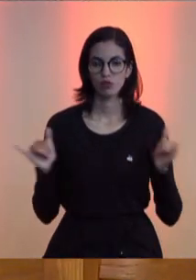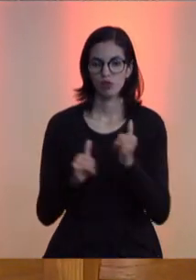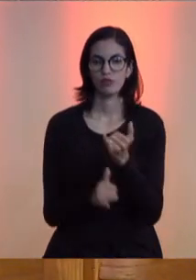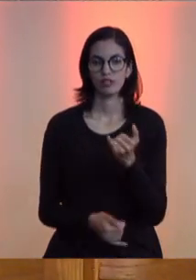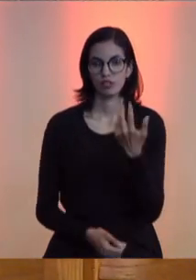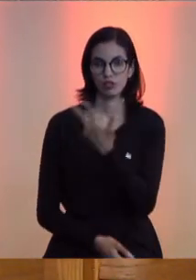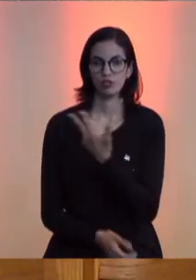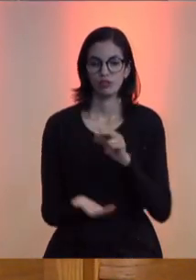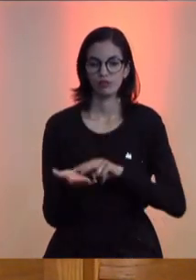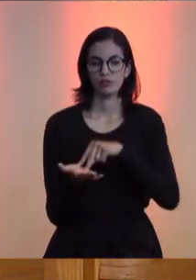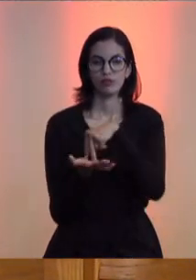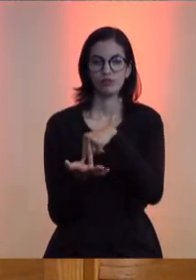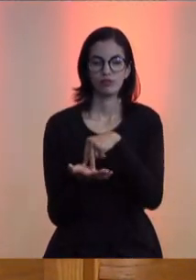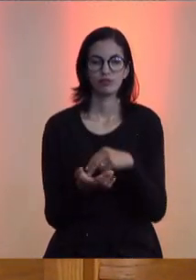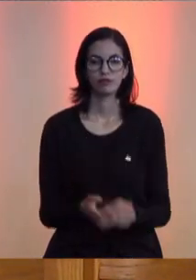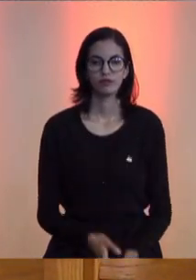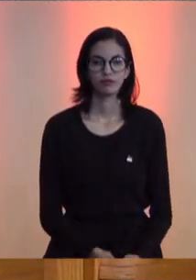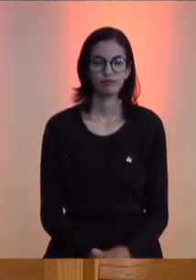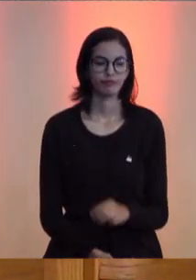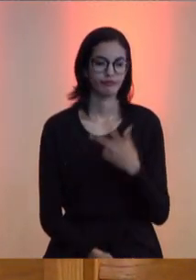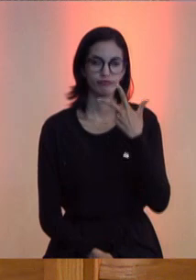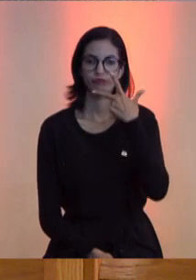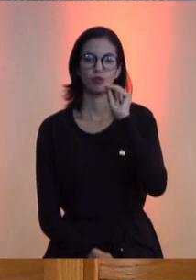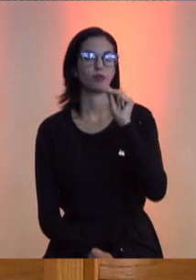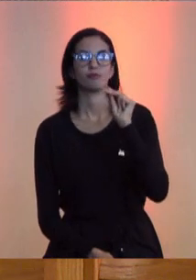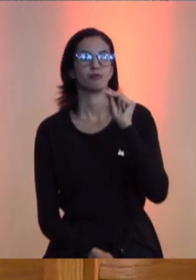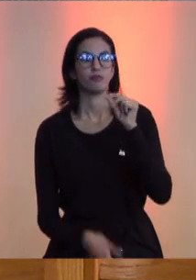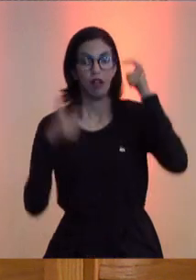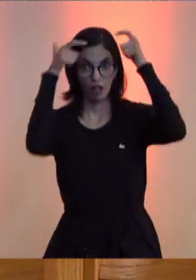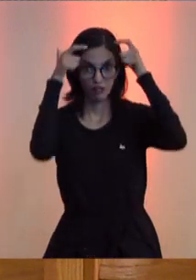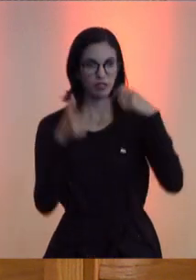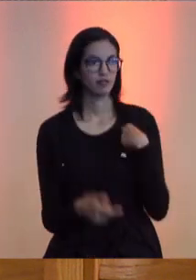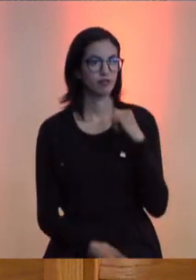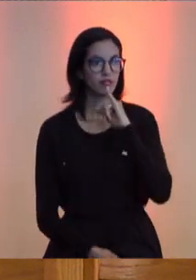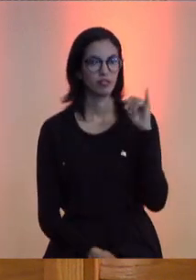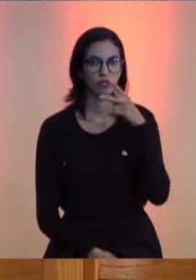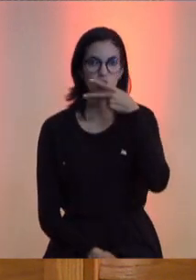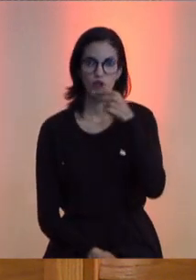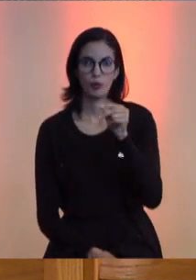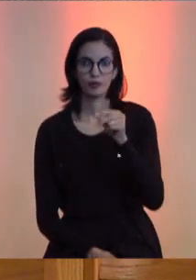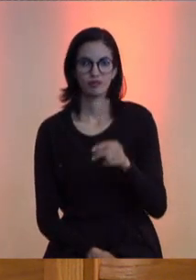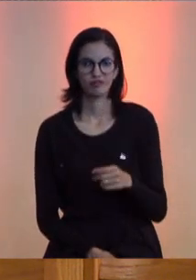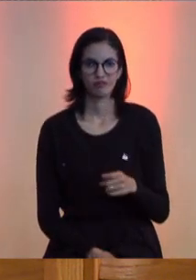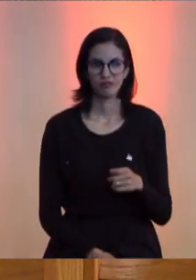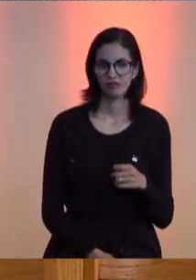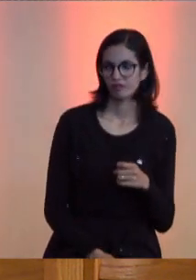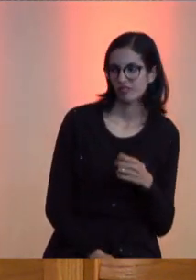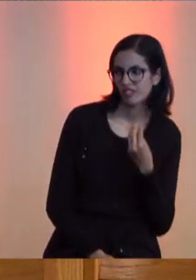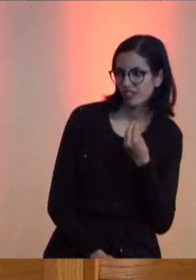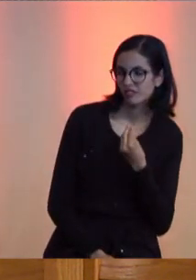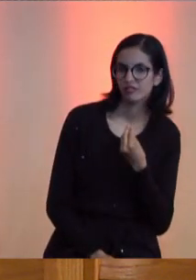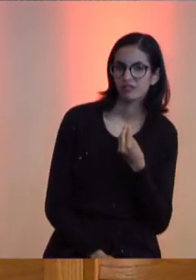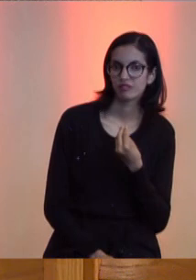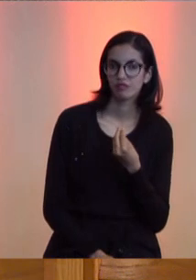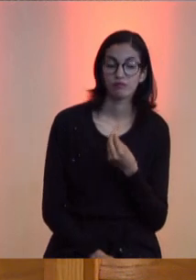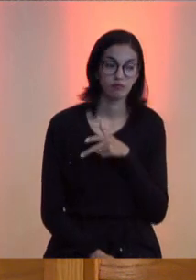said to the king. Dijeron al rey. No. No. Mm-mm. Mm-mm. What? ¿Qué? They said, no.